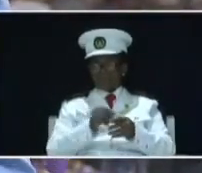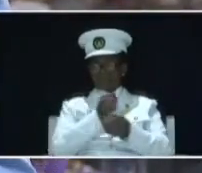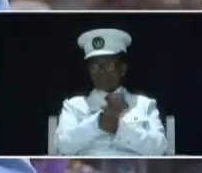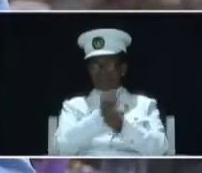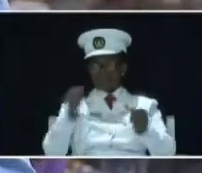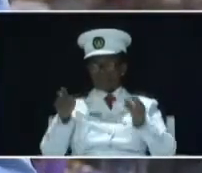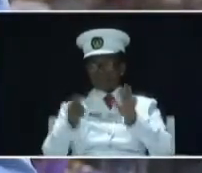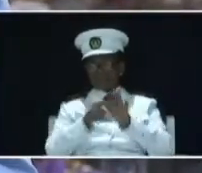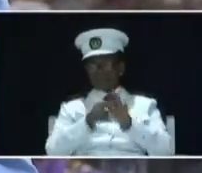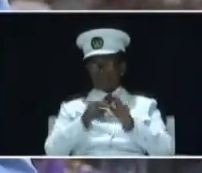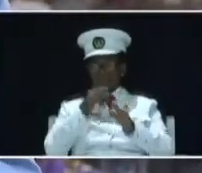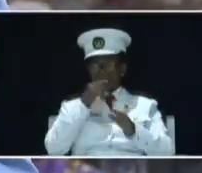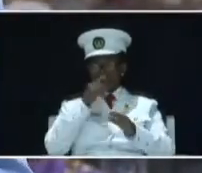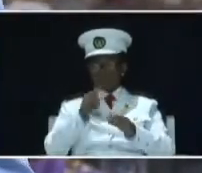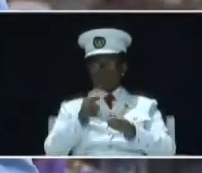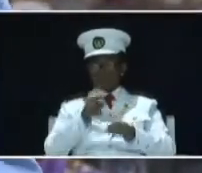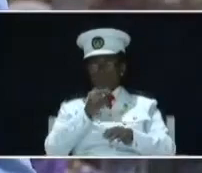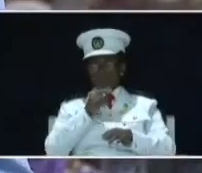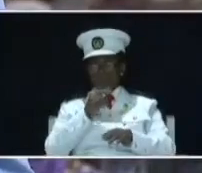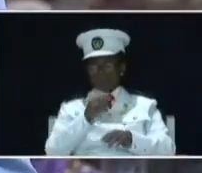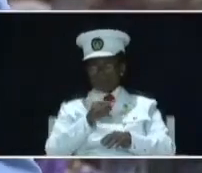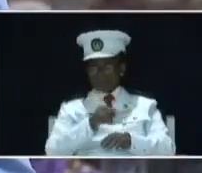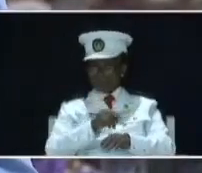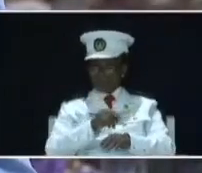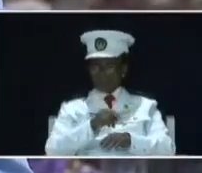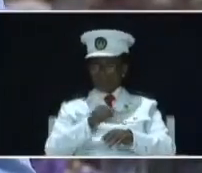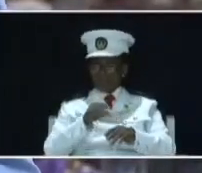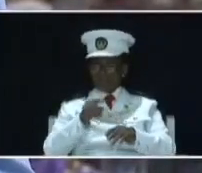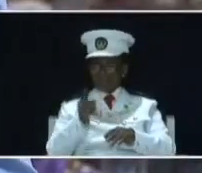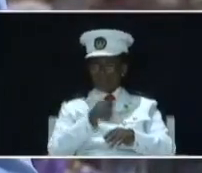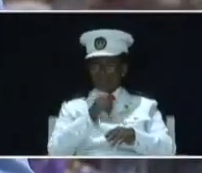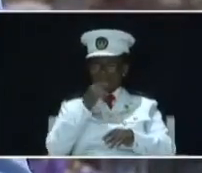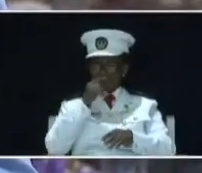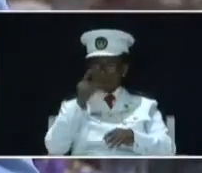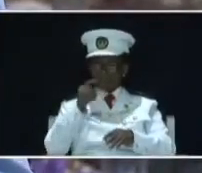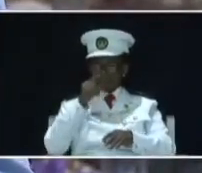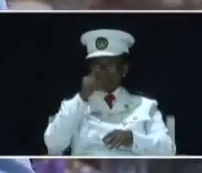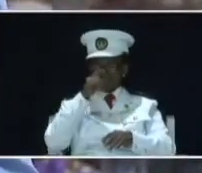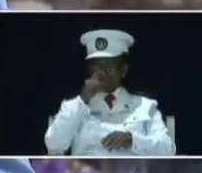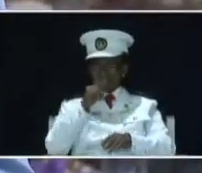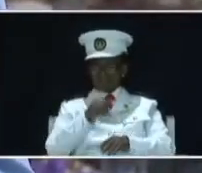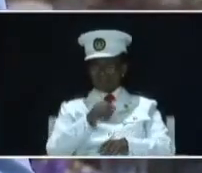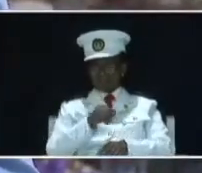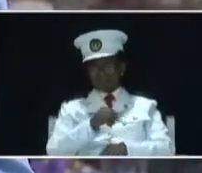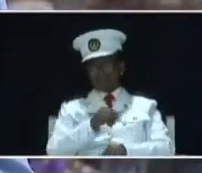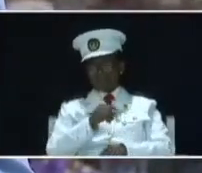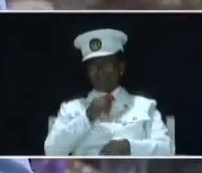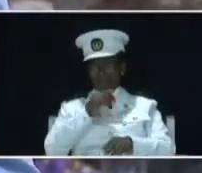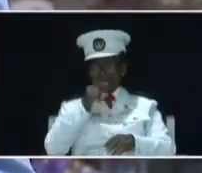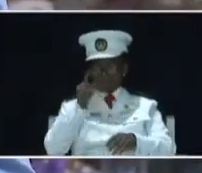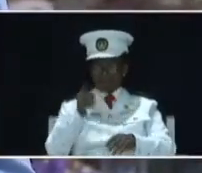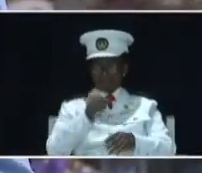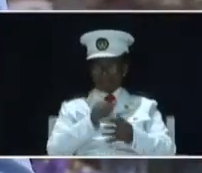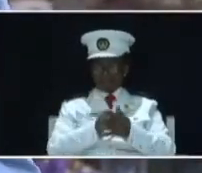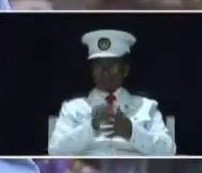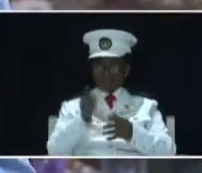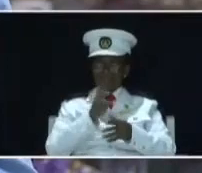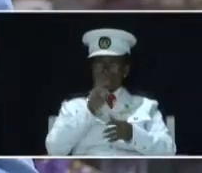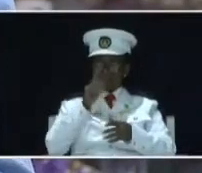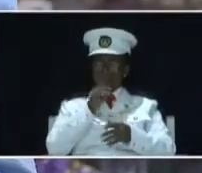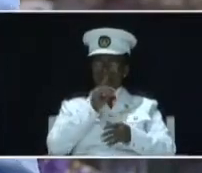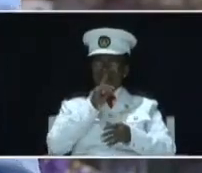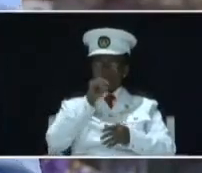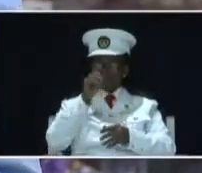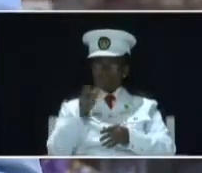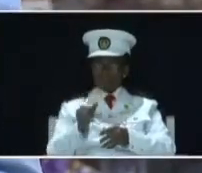thorough. You must know that you know that you know that you are truly, truly born again.